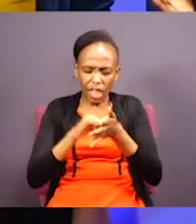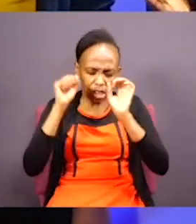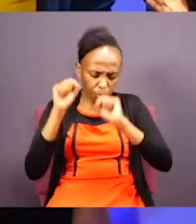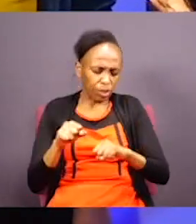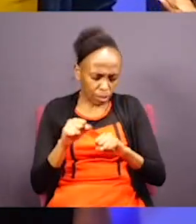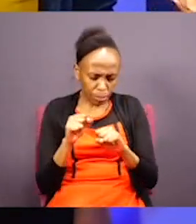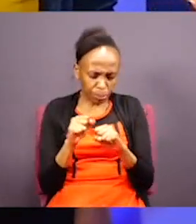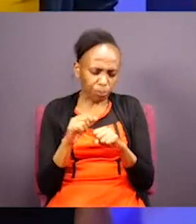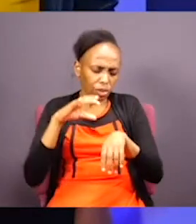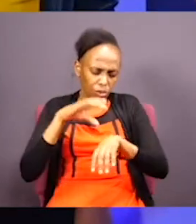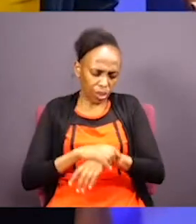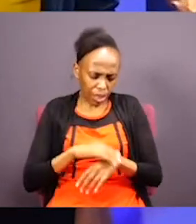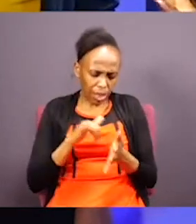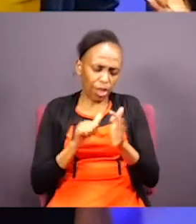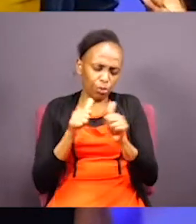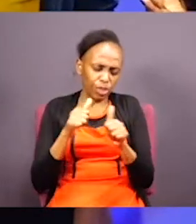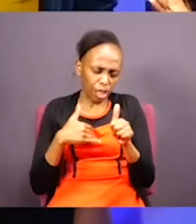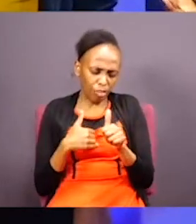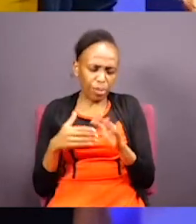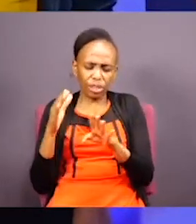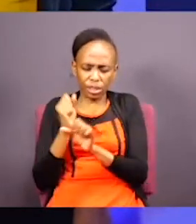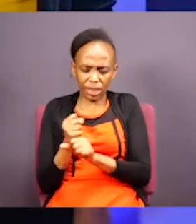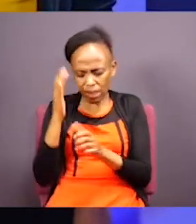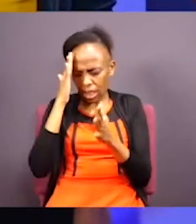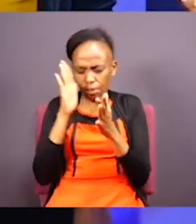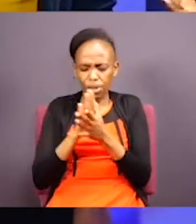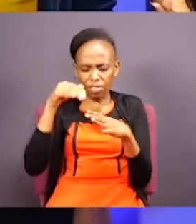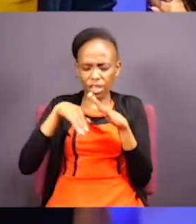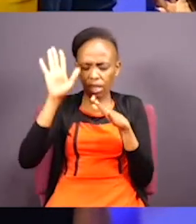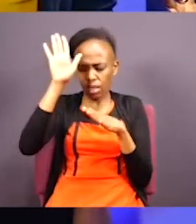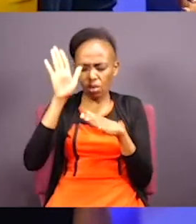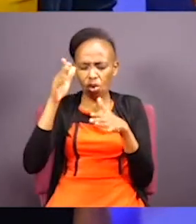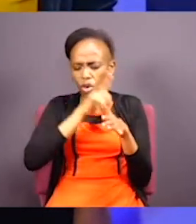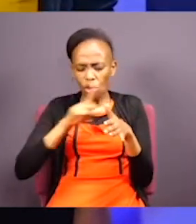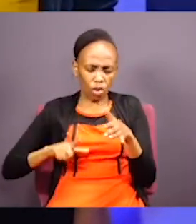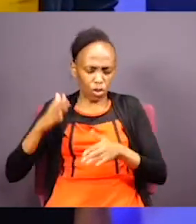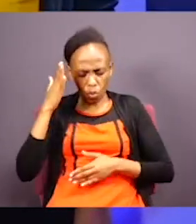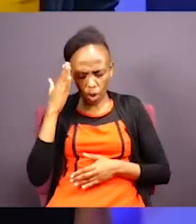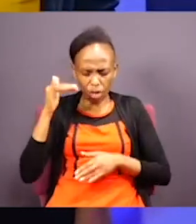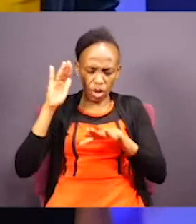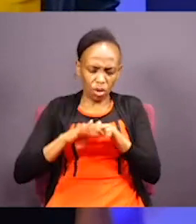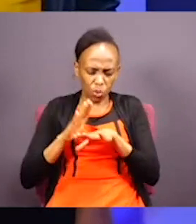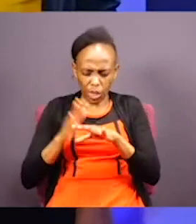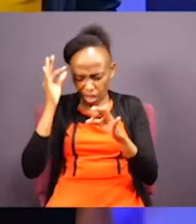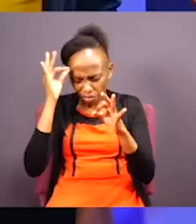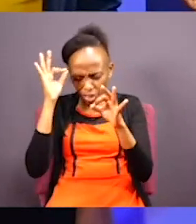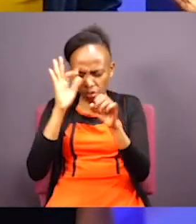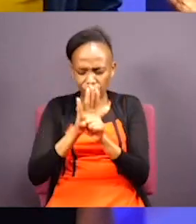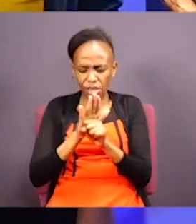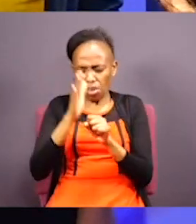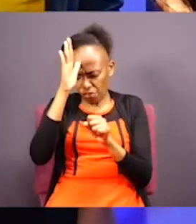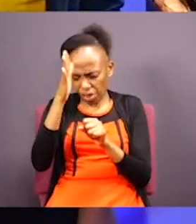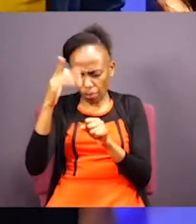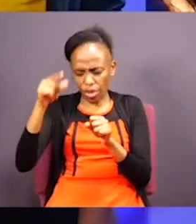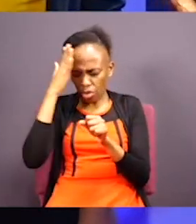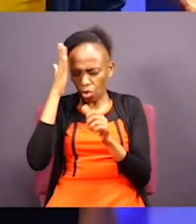to find that which they have been trusting and believing in you for. Lord, because you are a good and a faithful Father, we know that you are doing